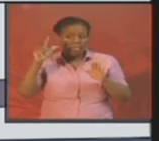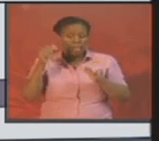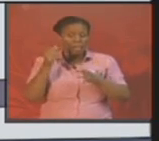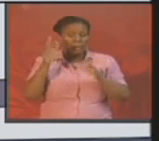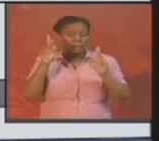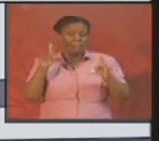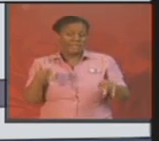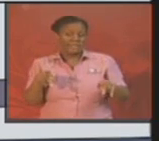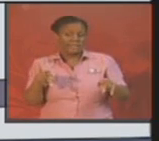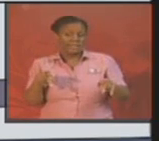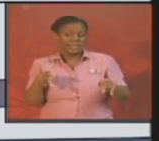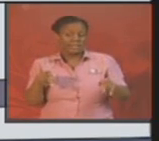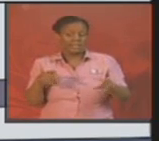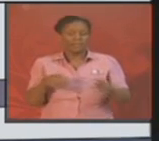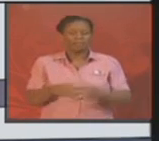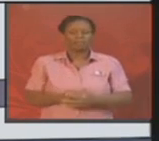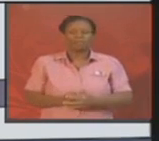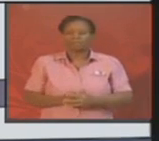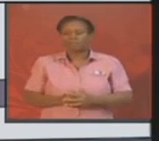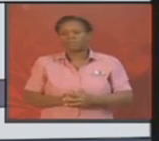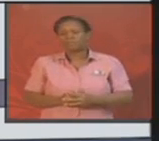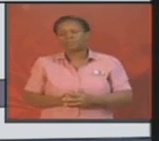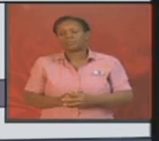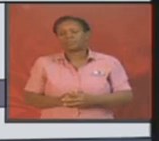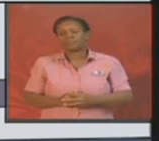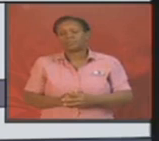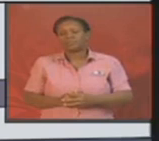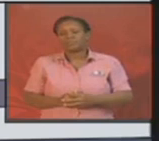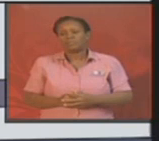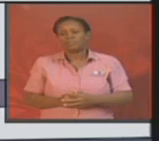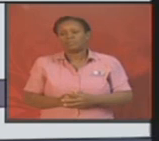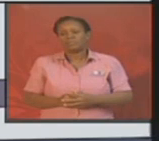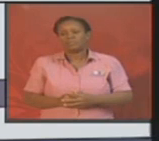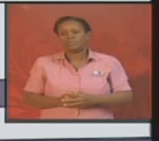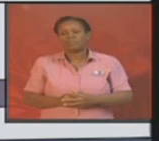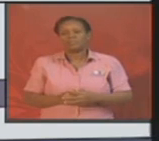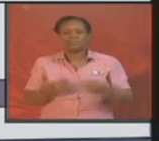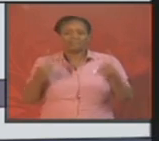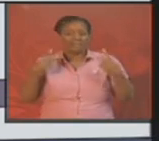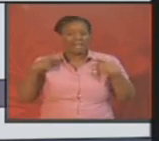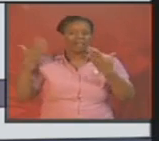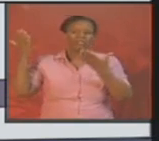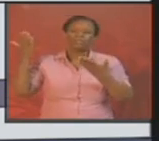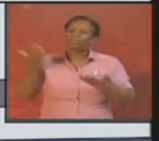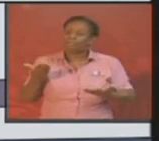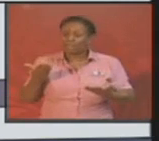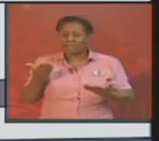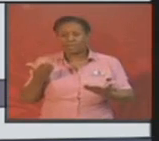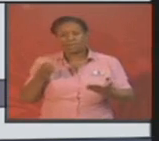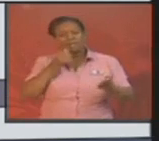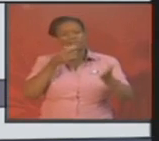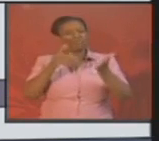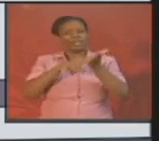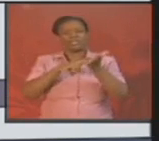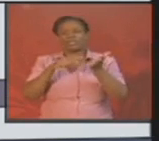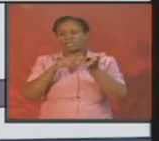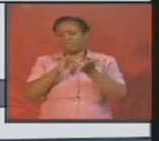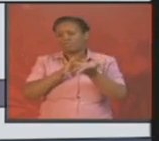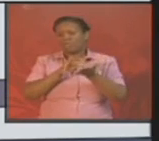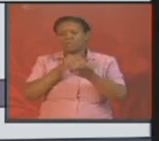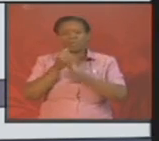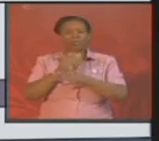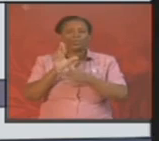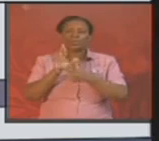individuals who were alleged to have imported unregistered or drugs that may have caused injury to